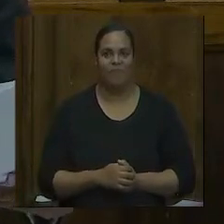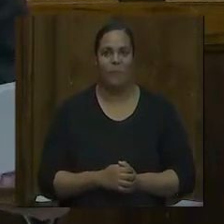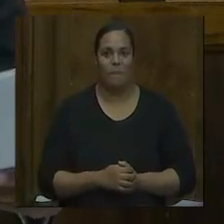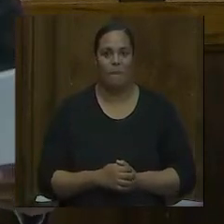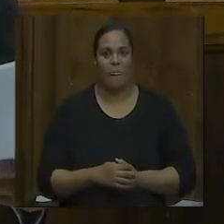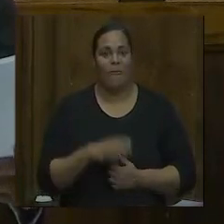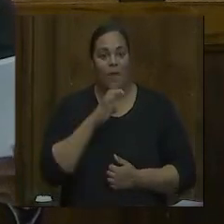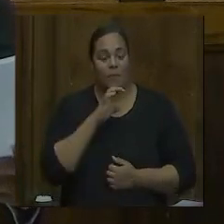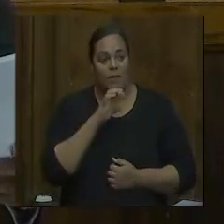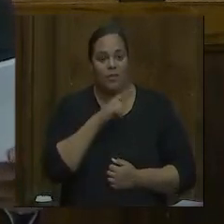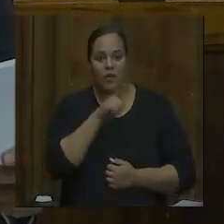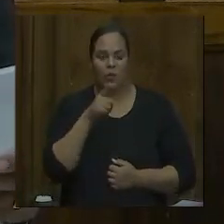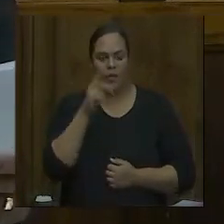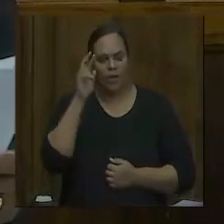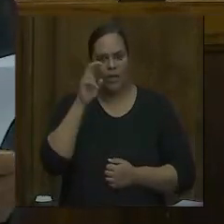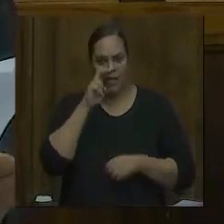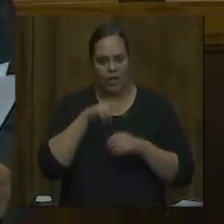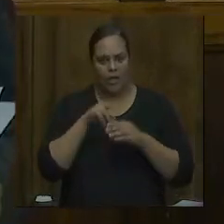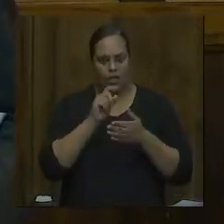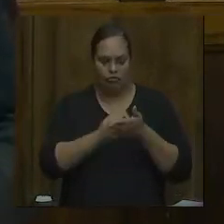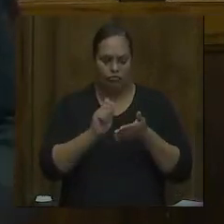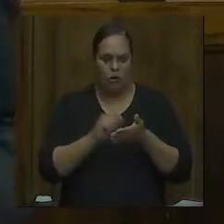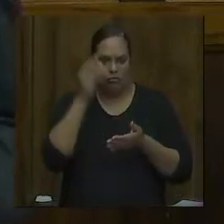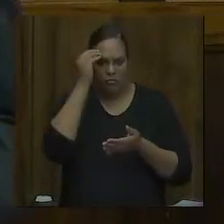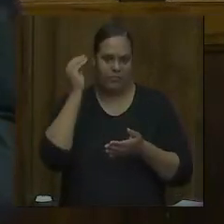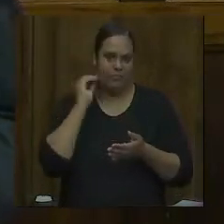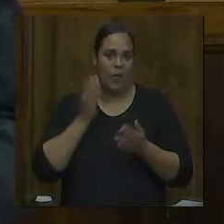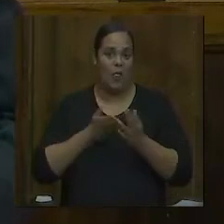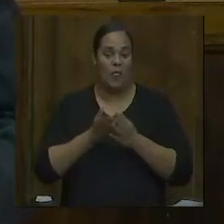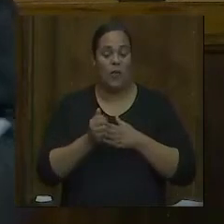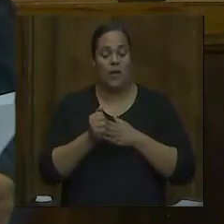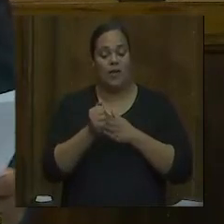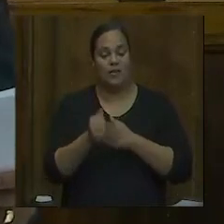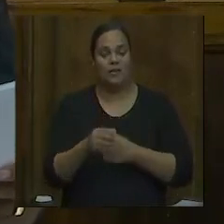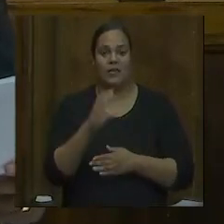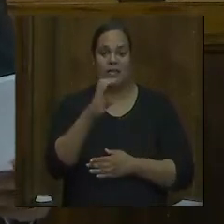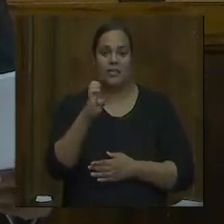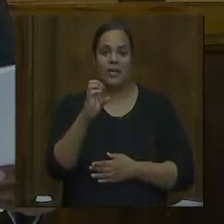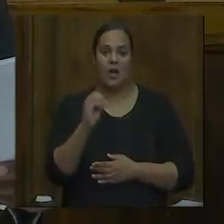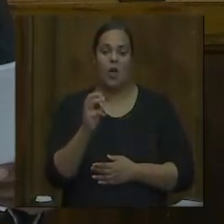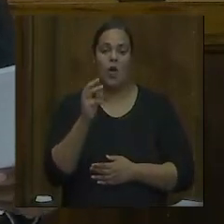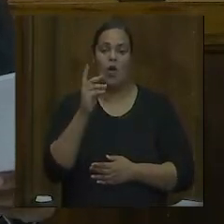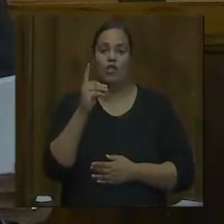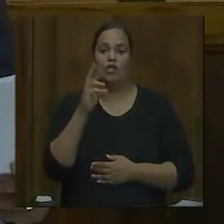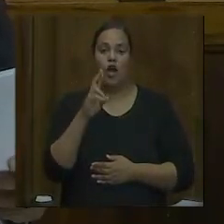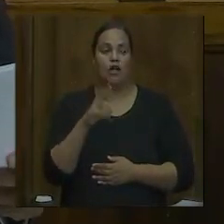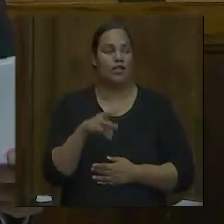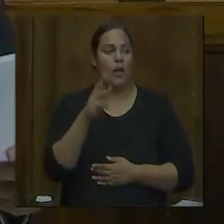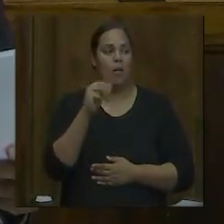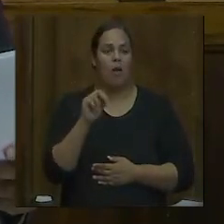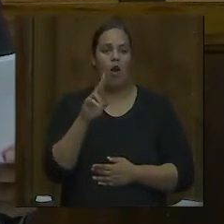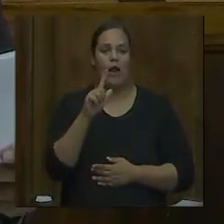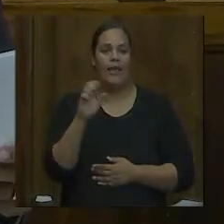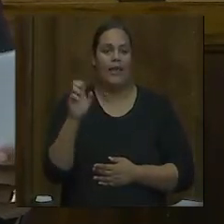It must be noted that Artscape, under the leadership of the CEO, Dr. Marlene Leroux,